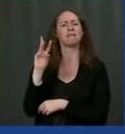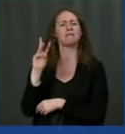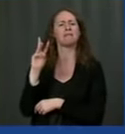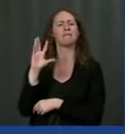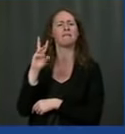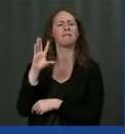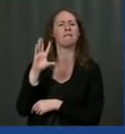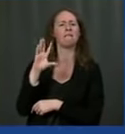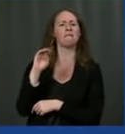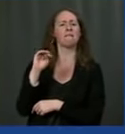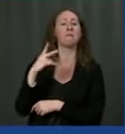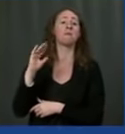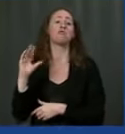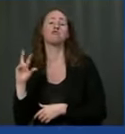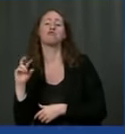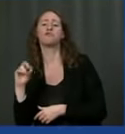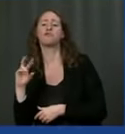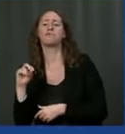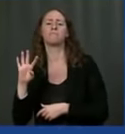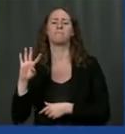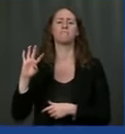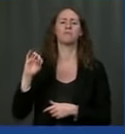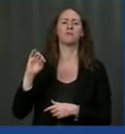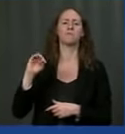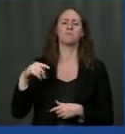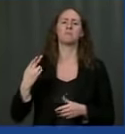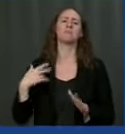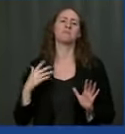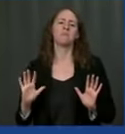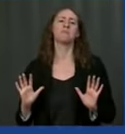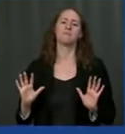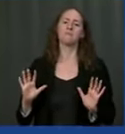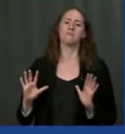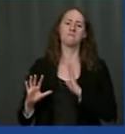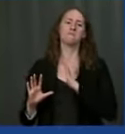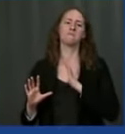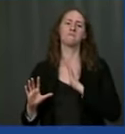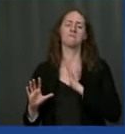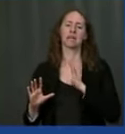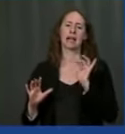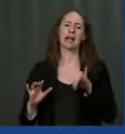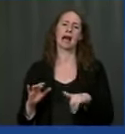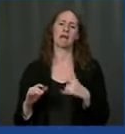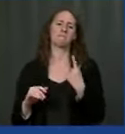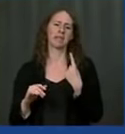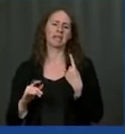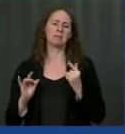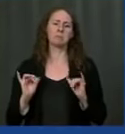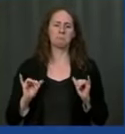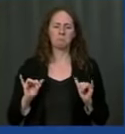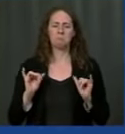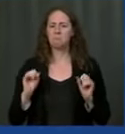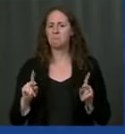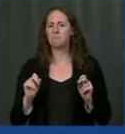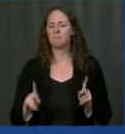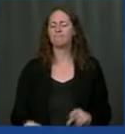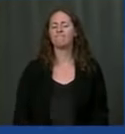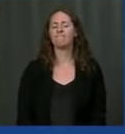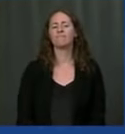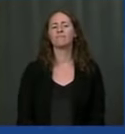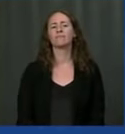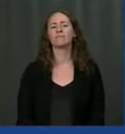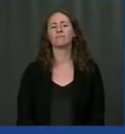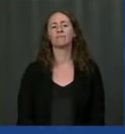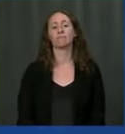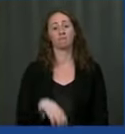Certainly still providing some significant challenges, but not to the extent that it otherwise could have been.